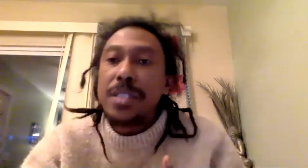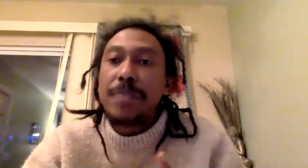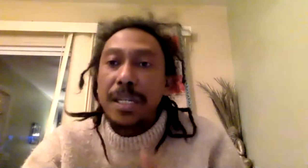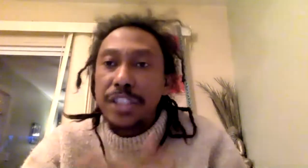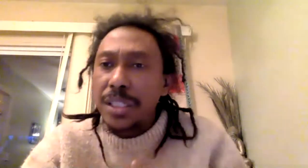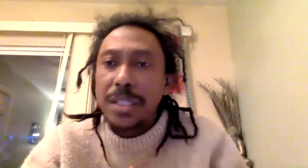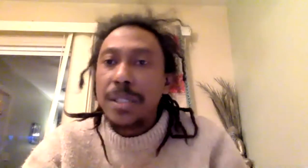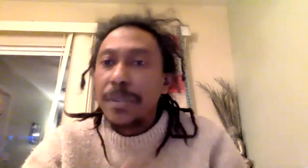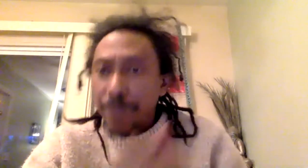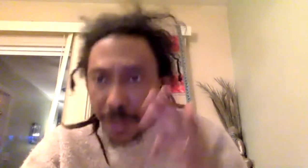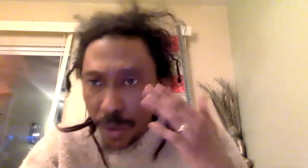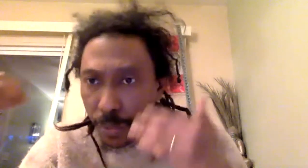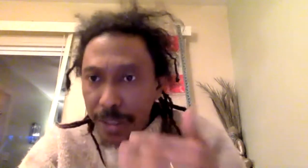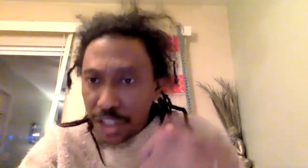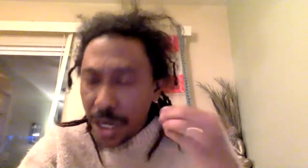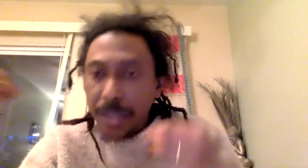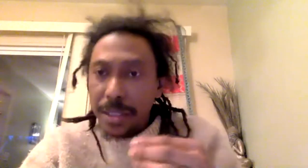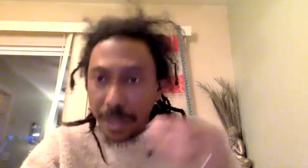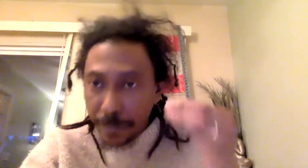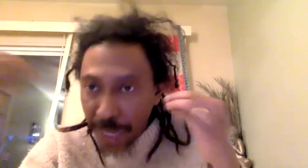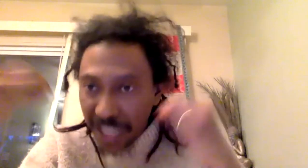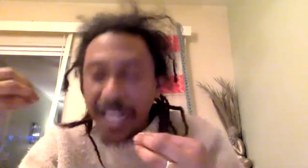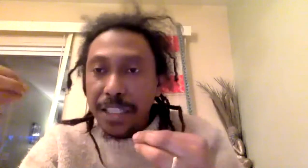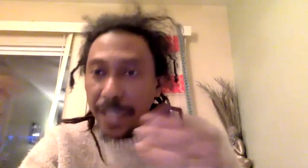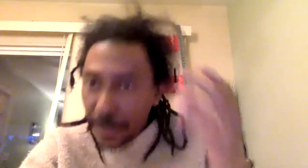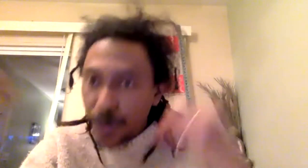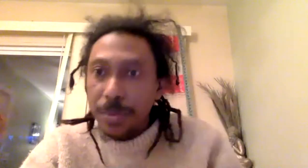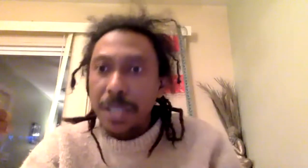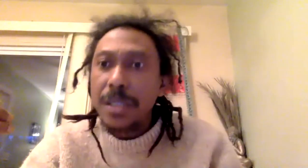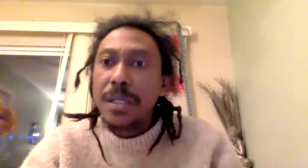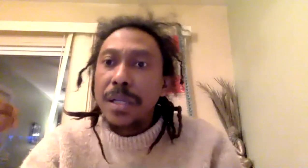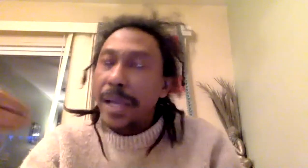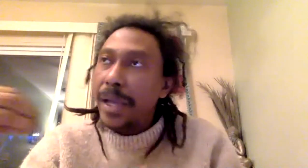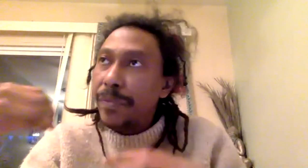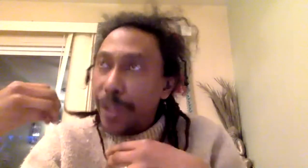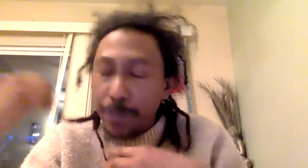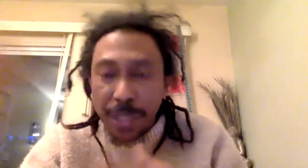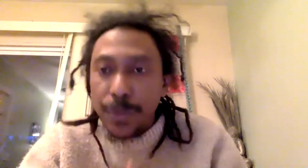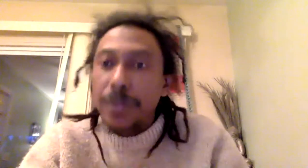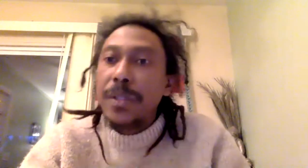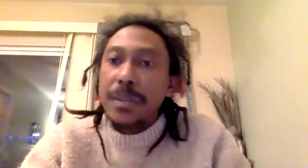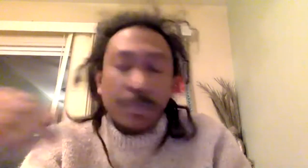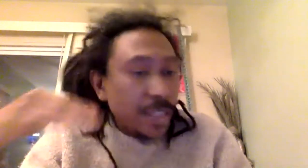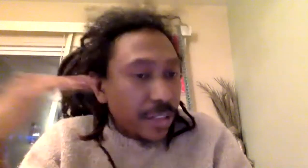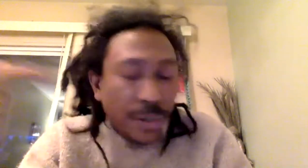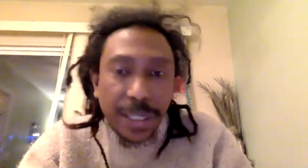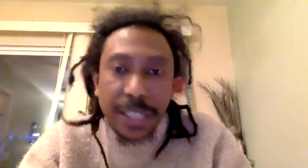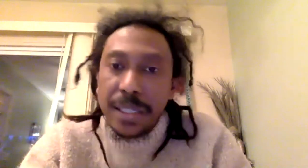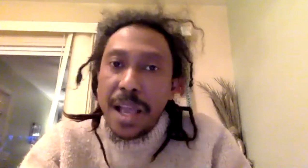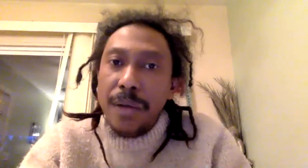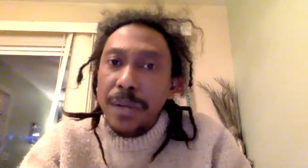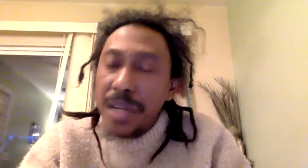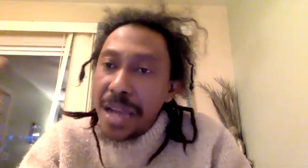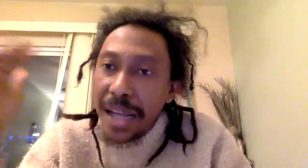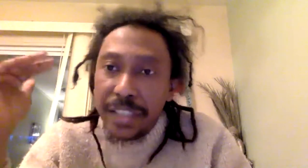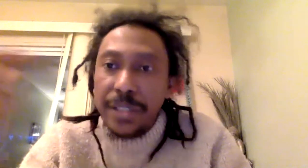trust my ancestor, always trust the message came to me and the people in right now,